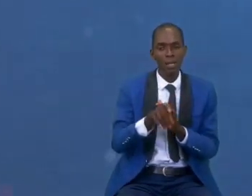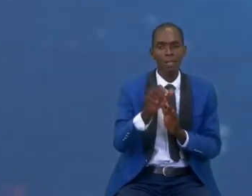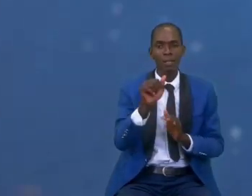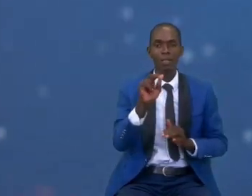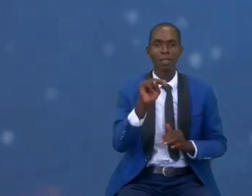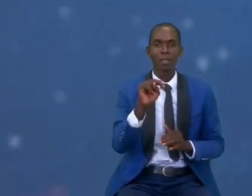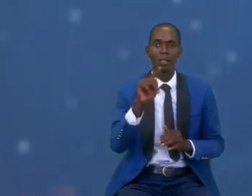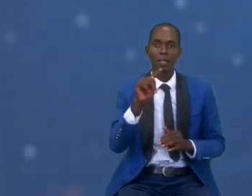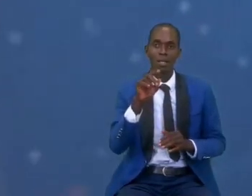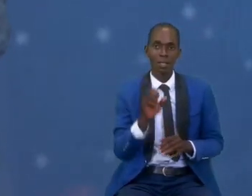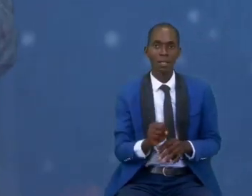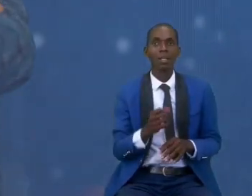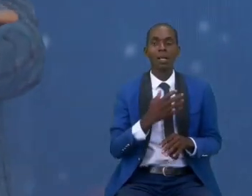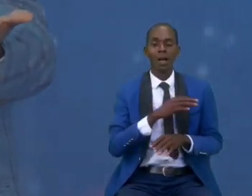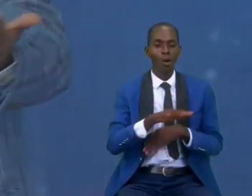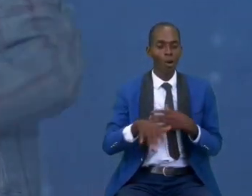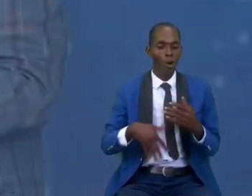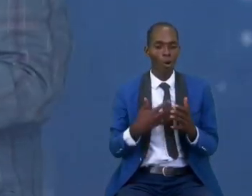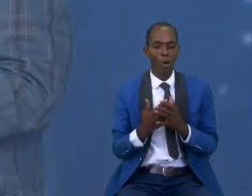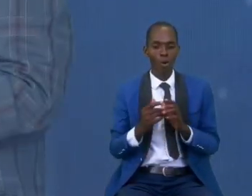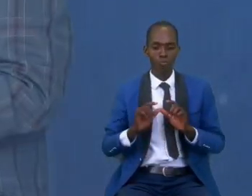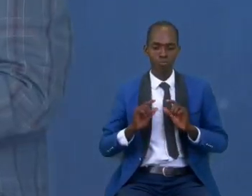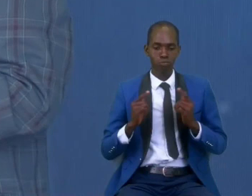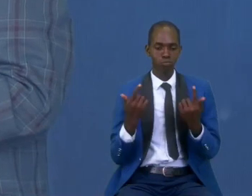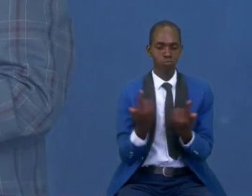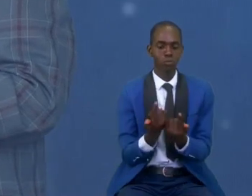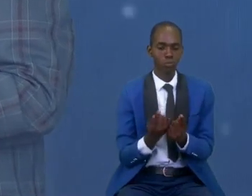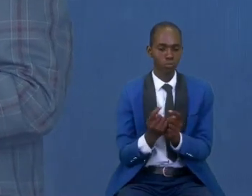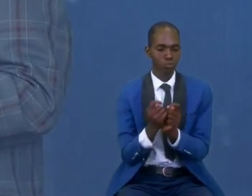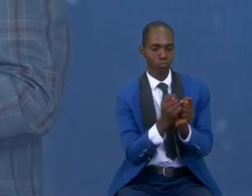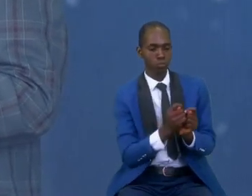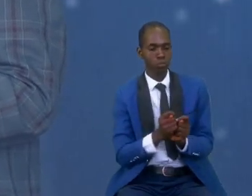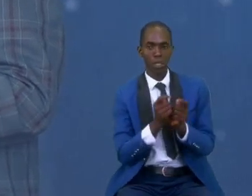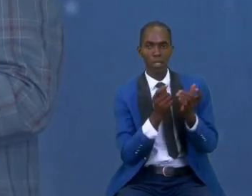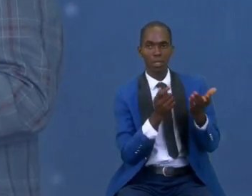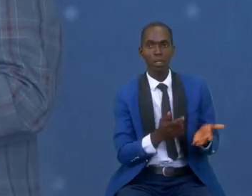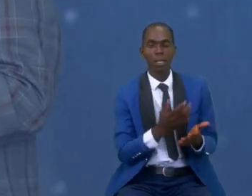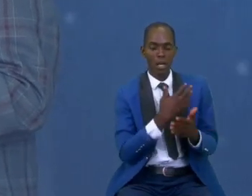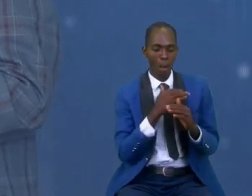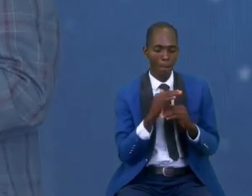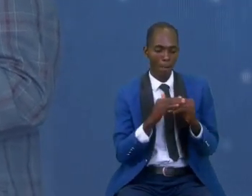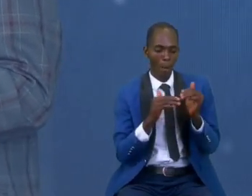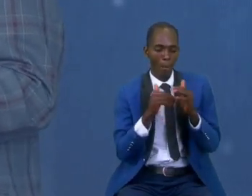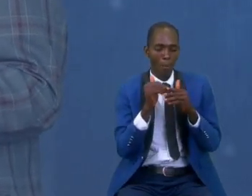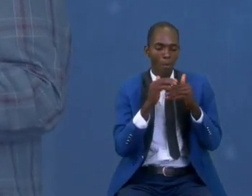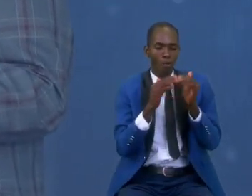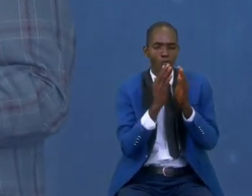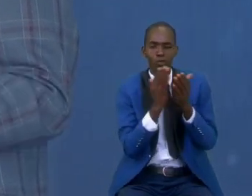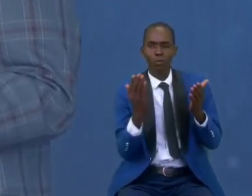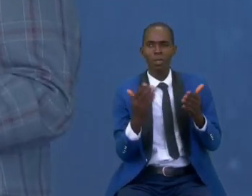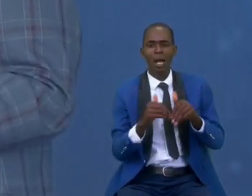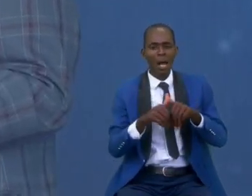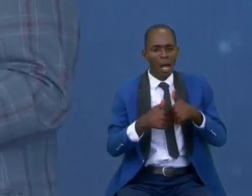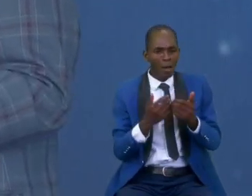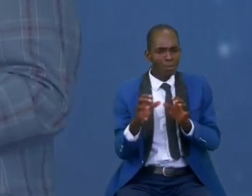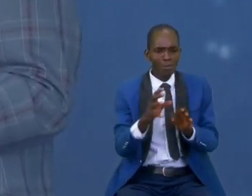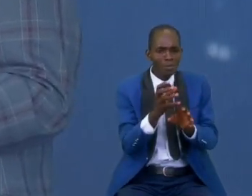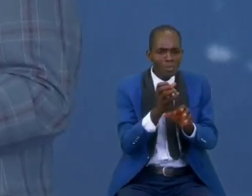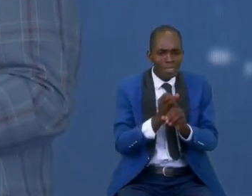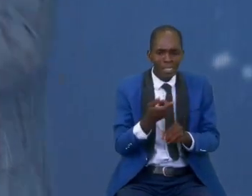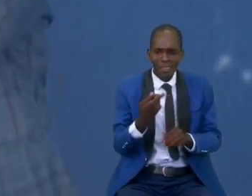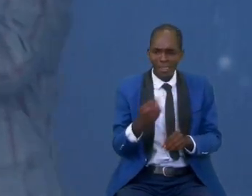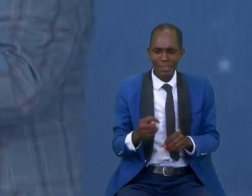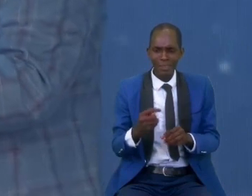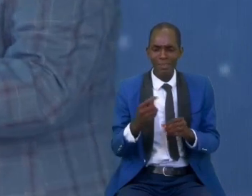and they build something. How did they get the design? How did they study